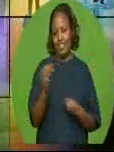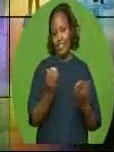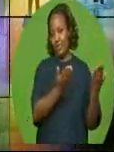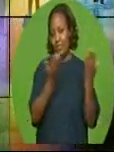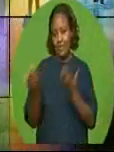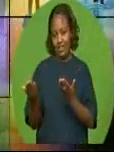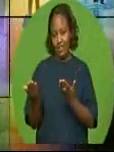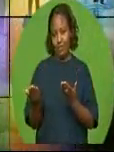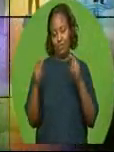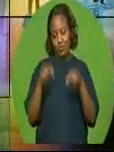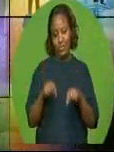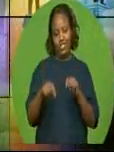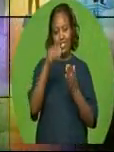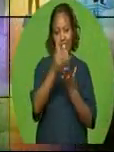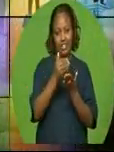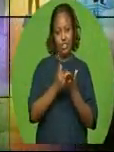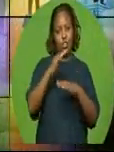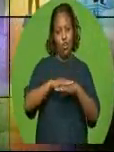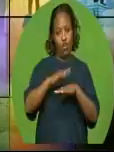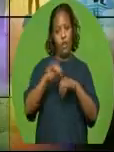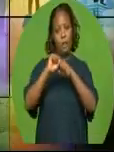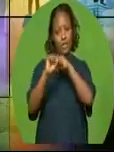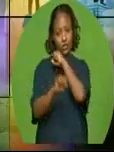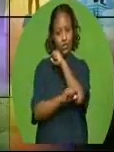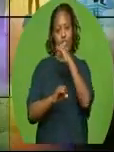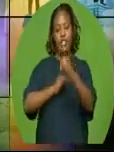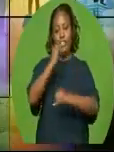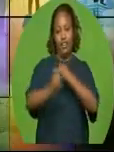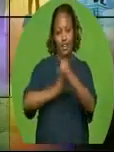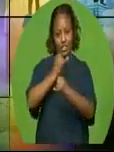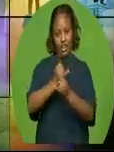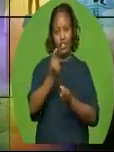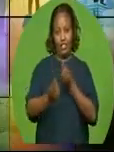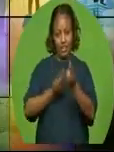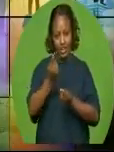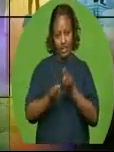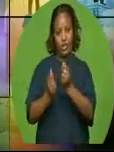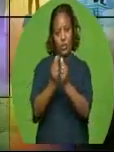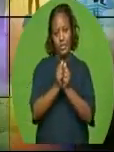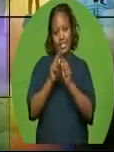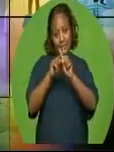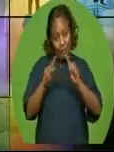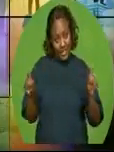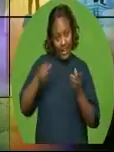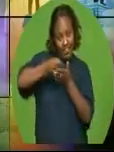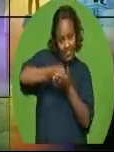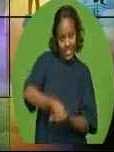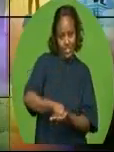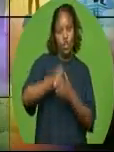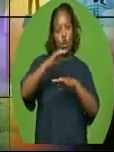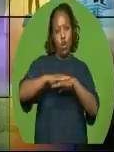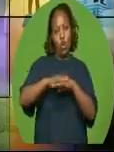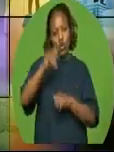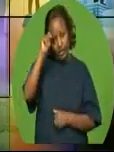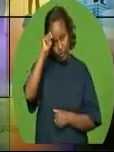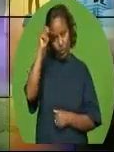Hello and welcome to today's lesson on basis of international trade with special